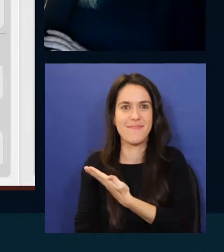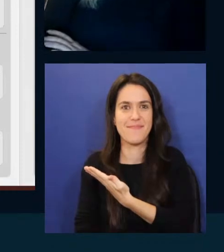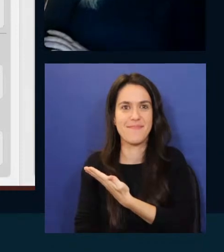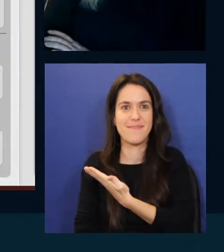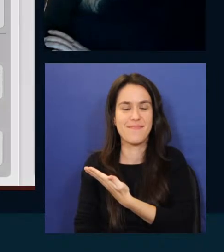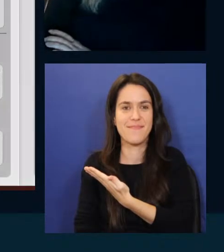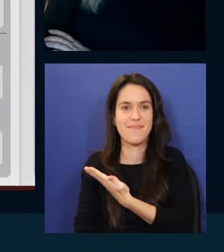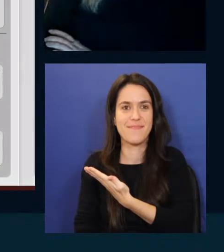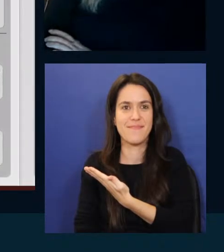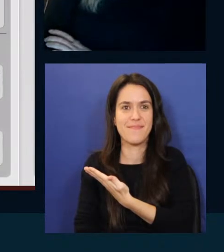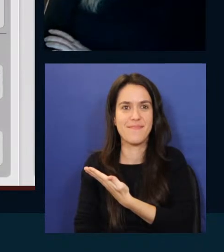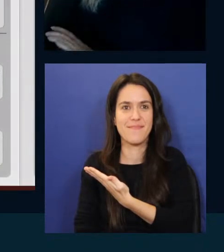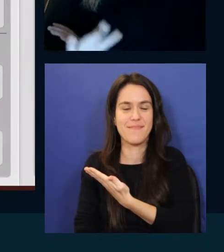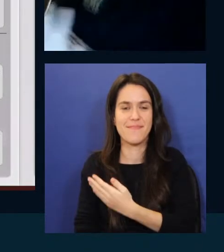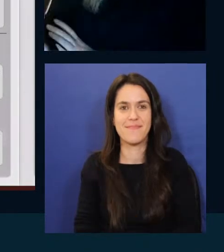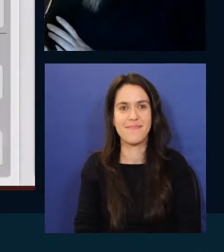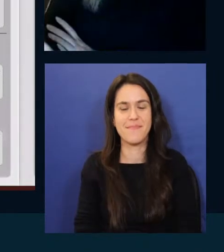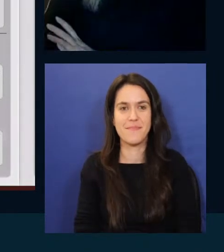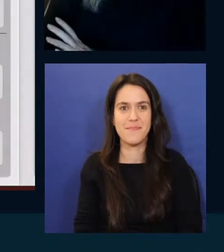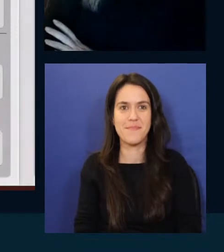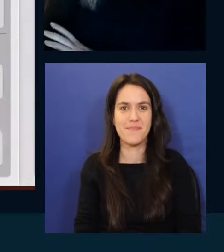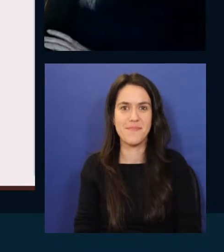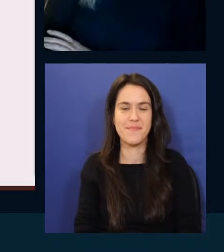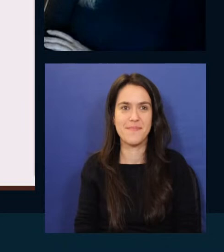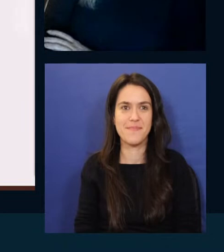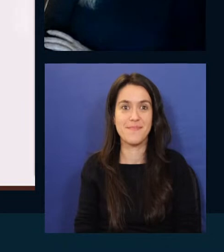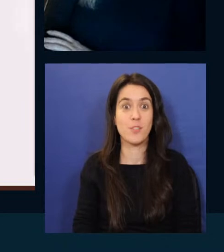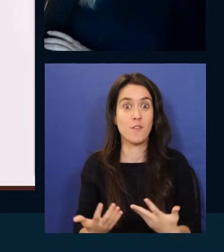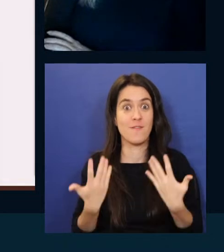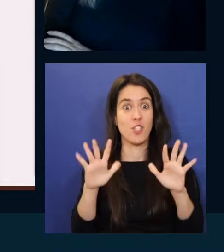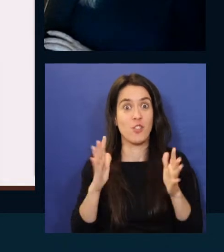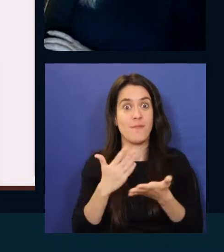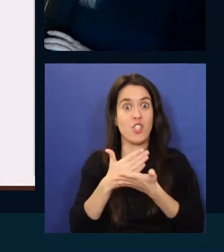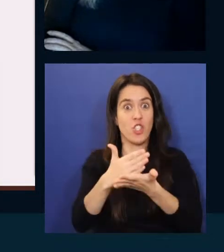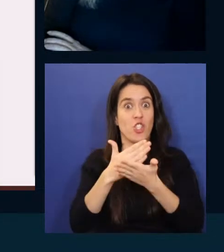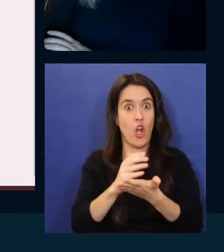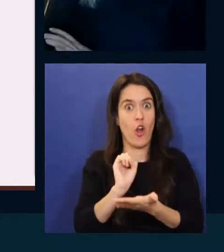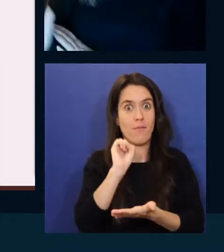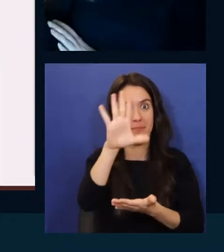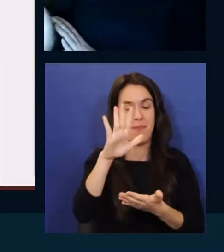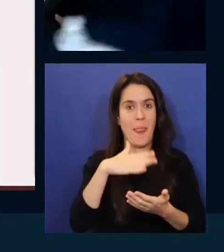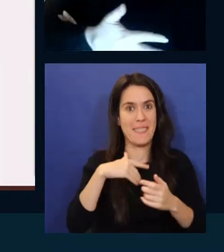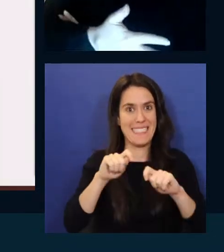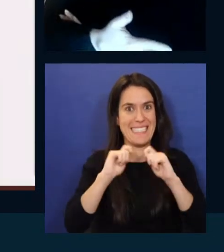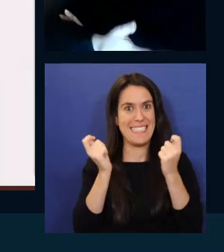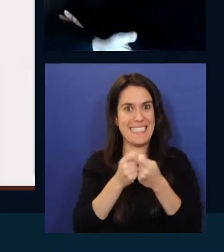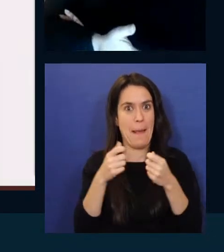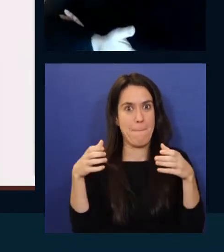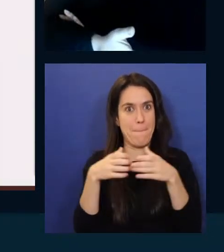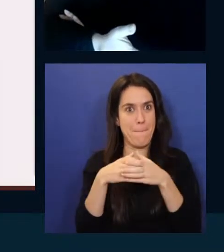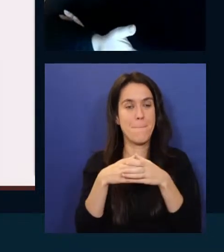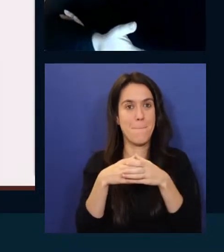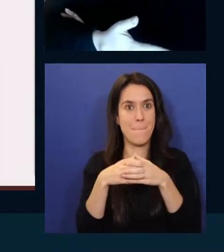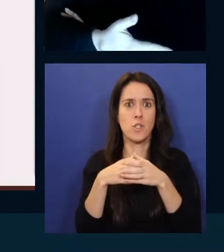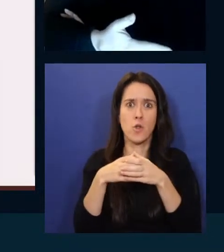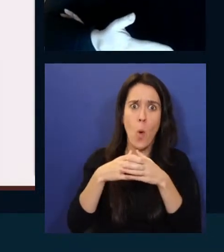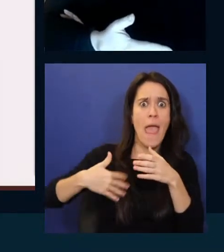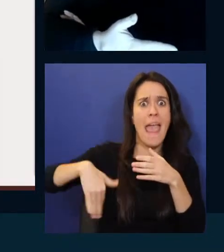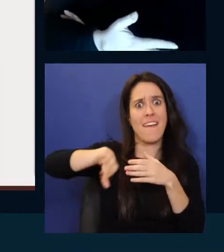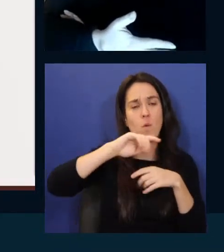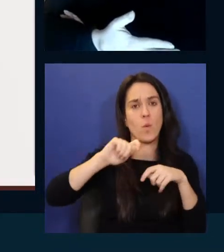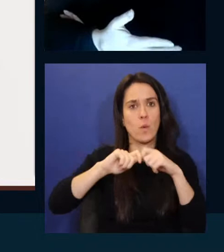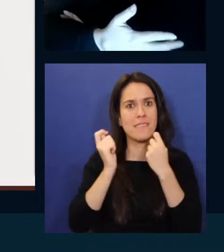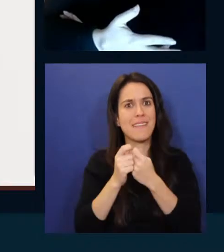that report. So then I've shared that to my teams, and then everyone in that team will get a notification,